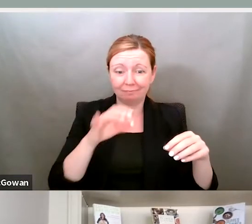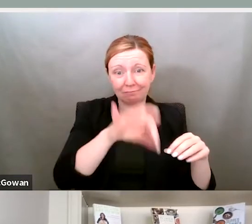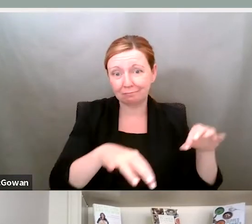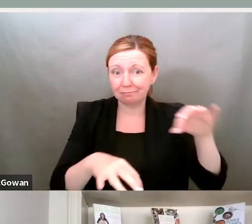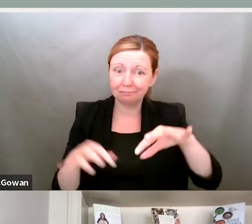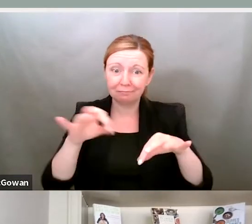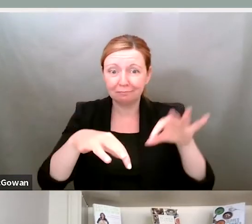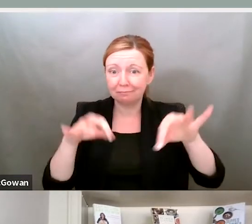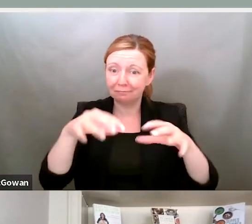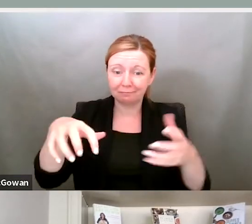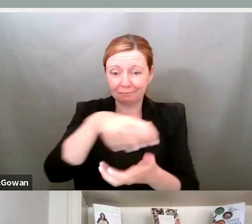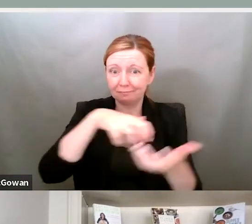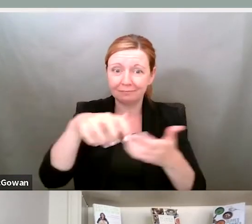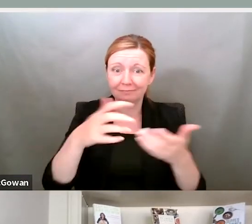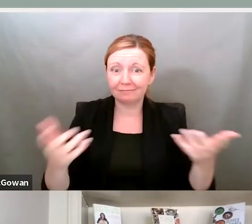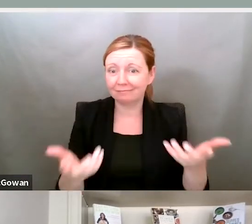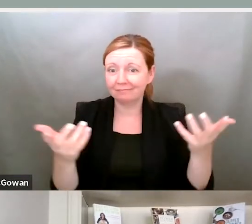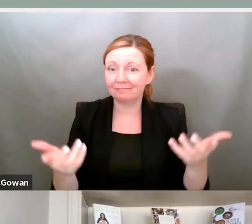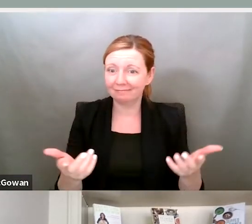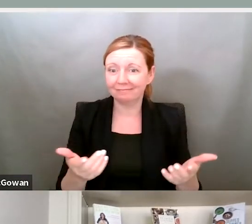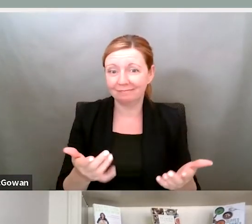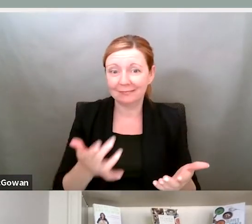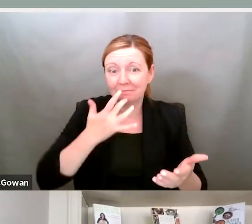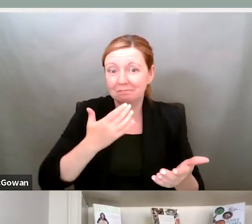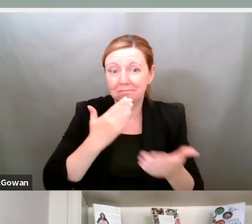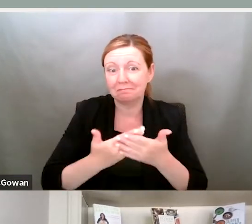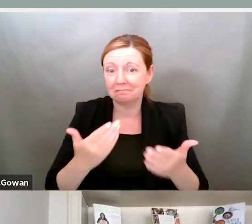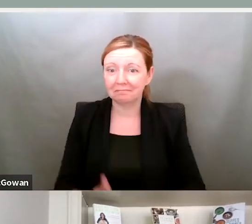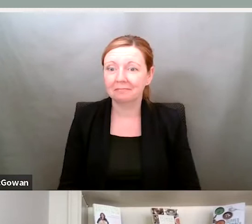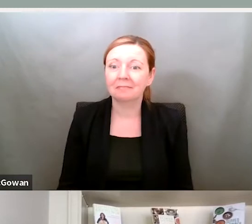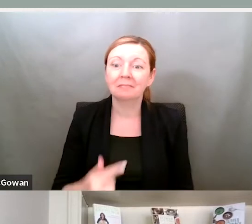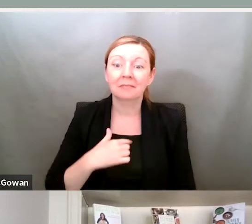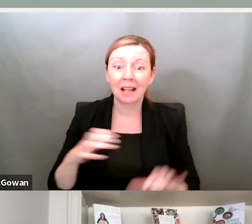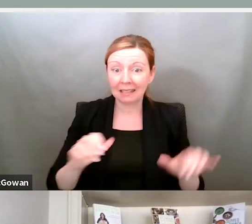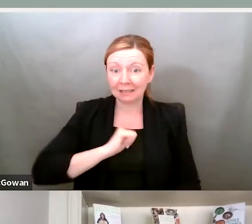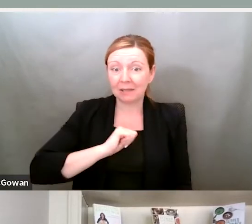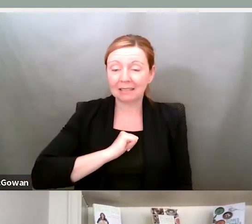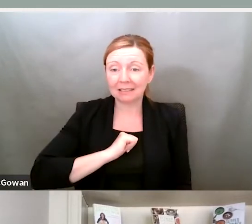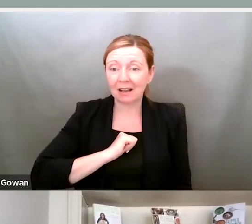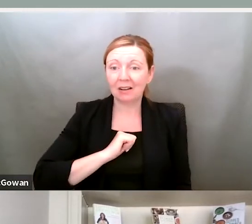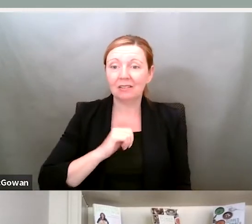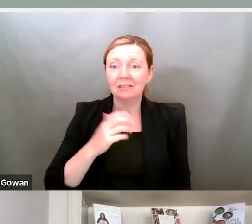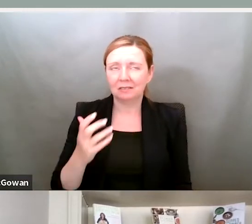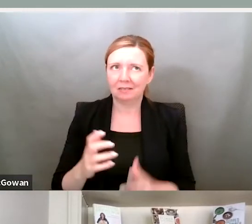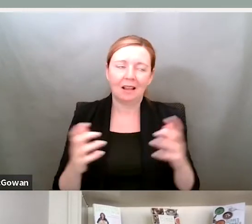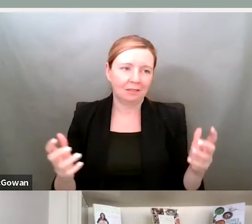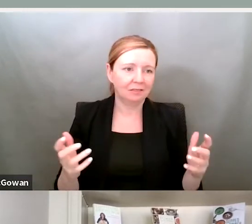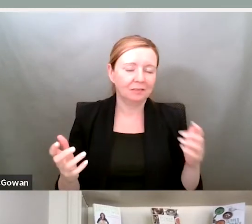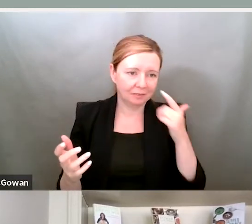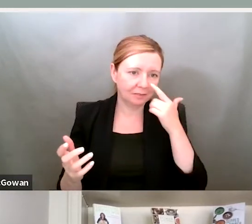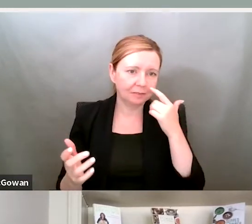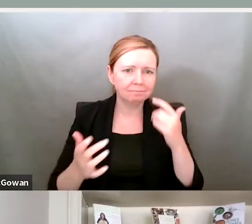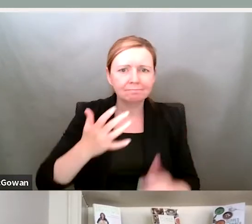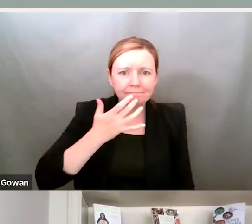that, and it's all good. I did it just, after a lot of